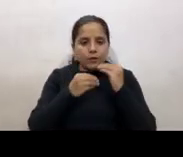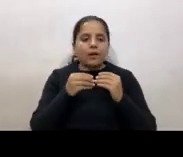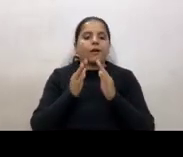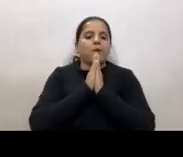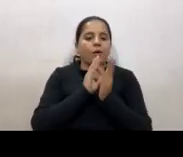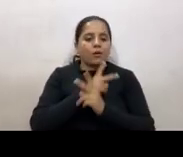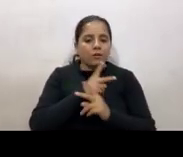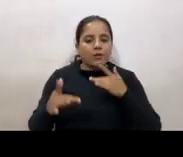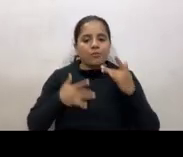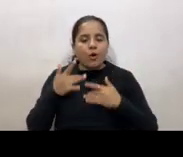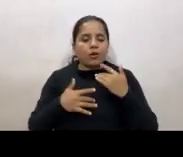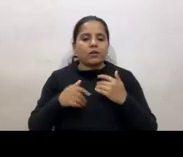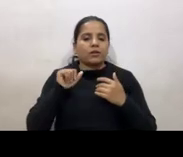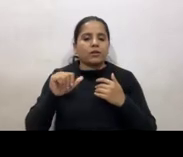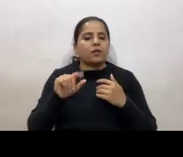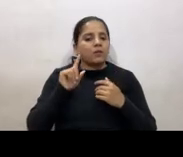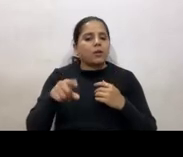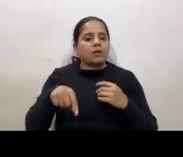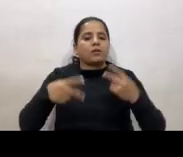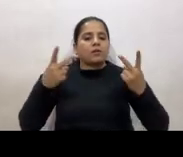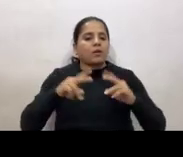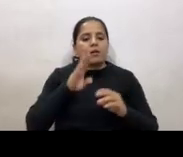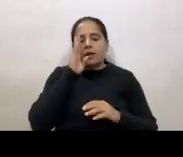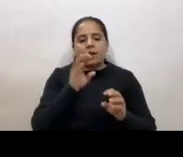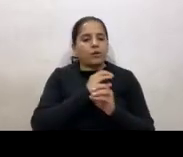rituals, or emotions that do not translate.